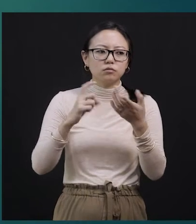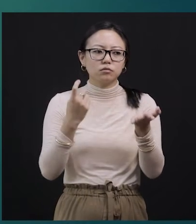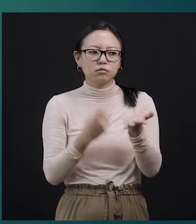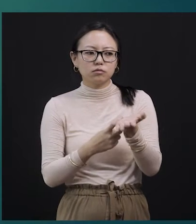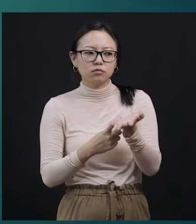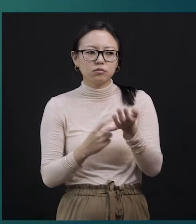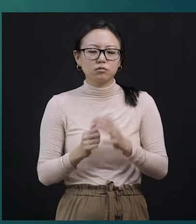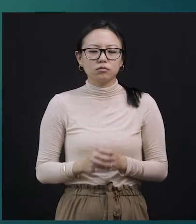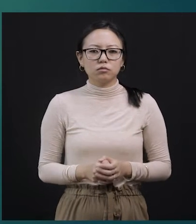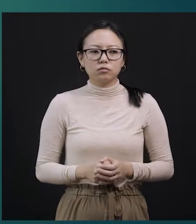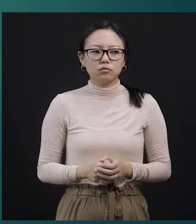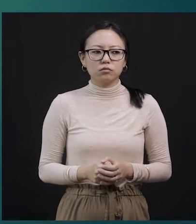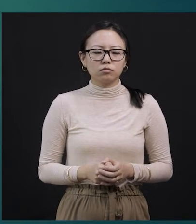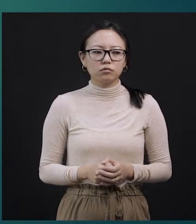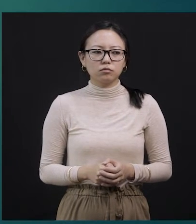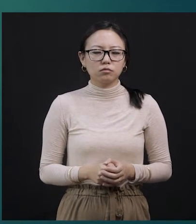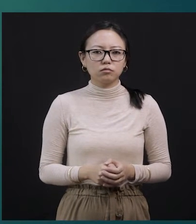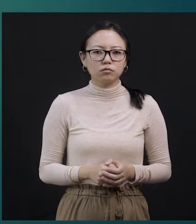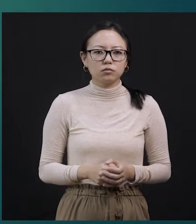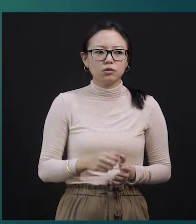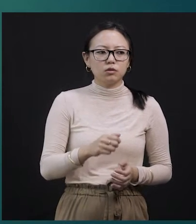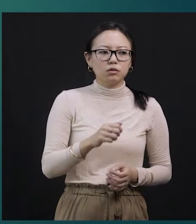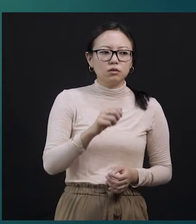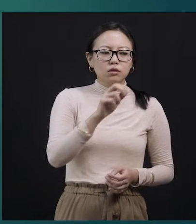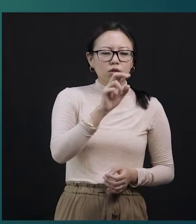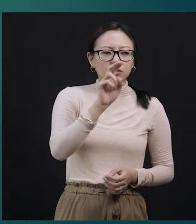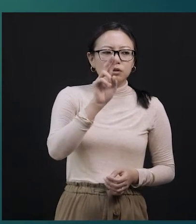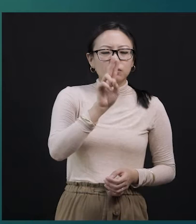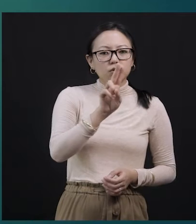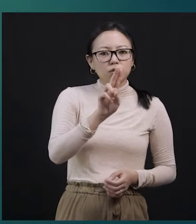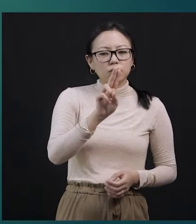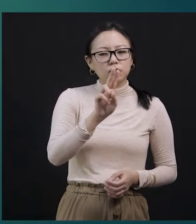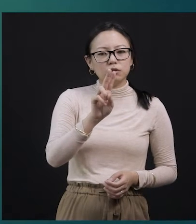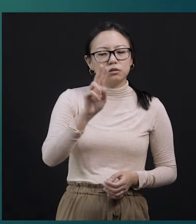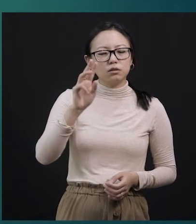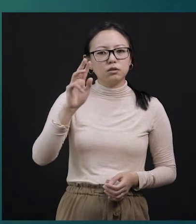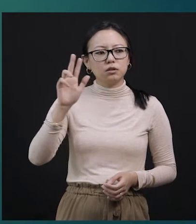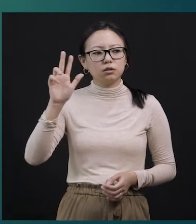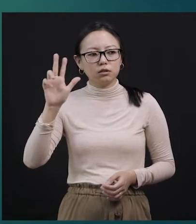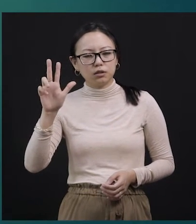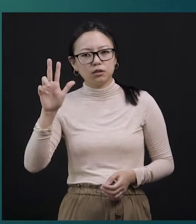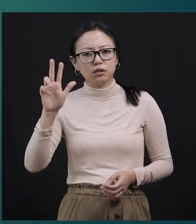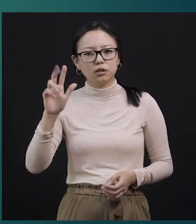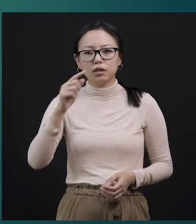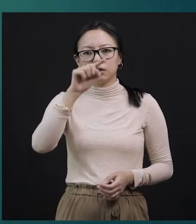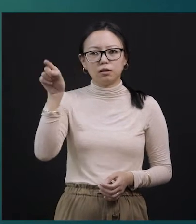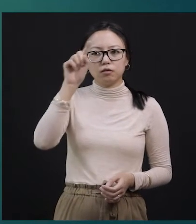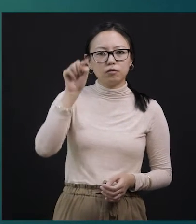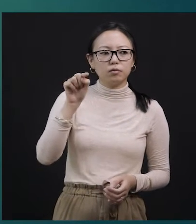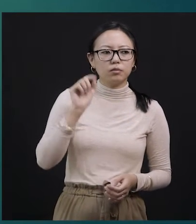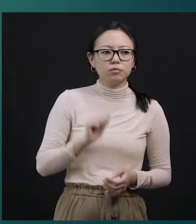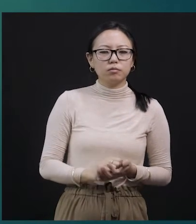put here during the time of division on your right hand side is called quotient, and